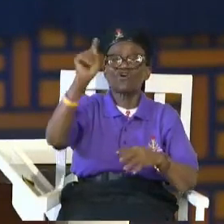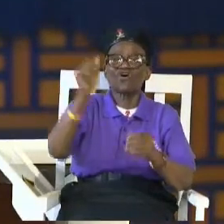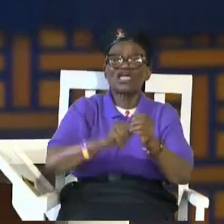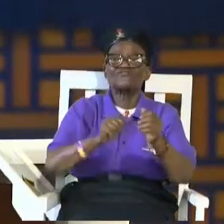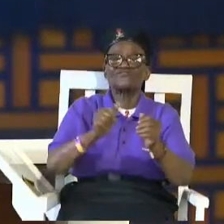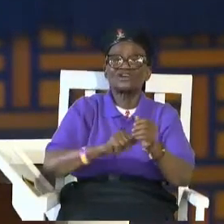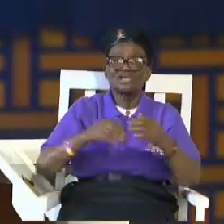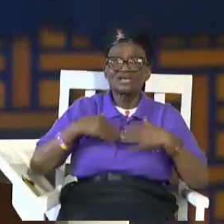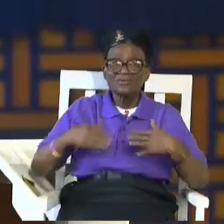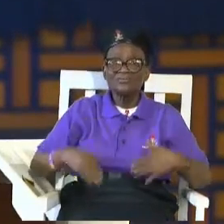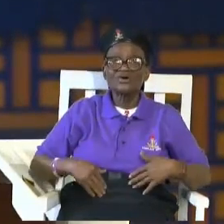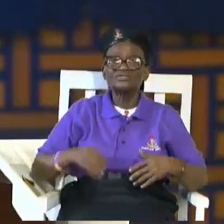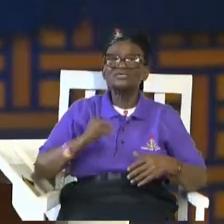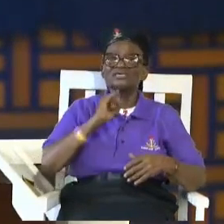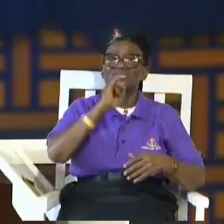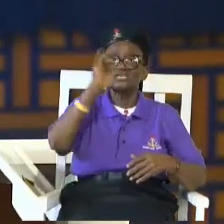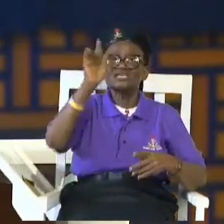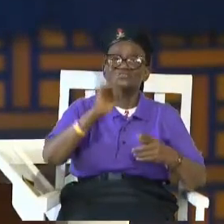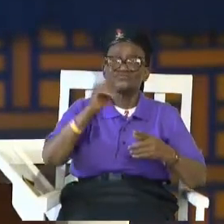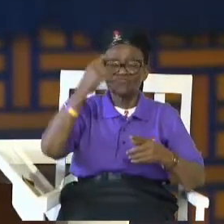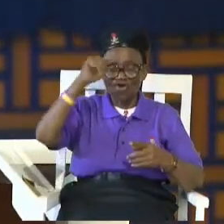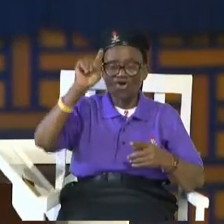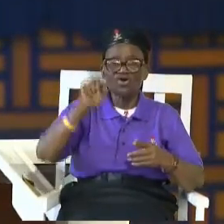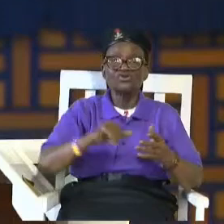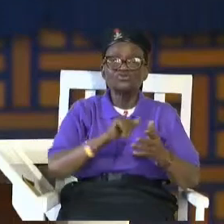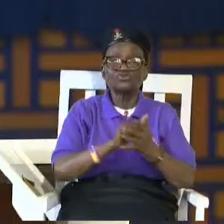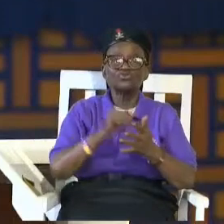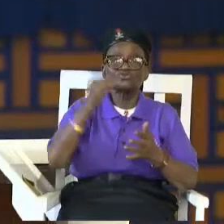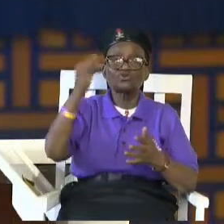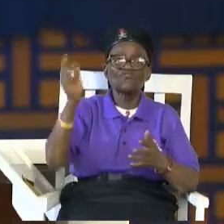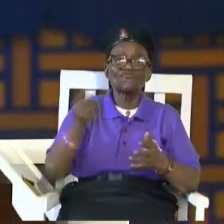It's for those of us who know